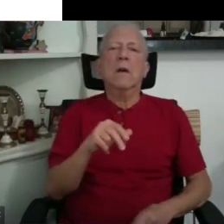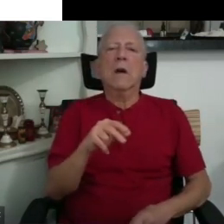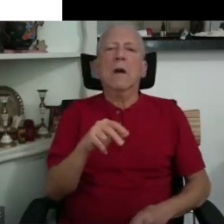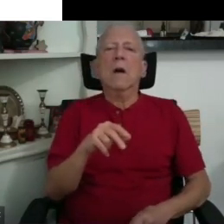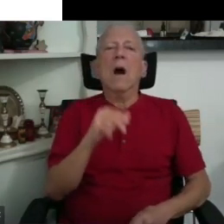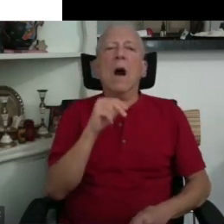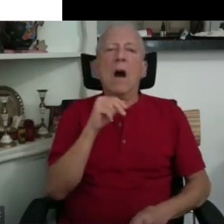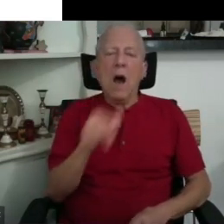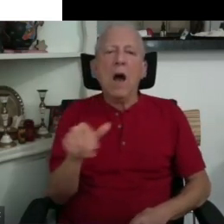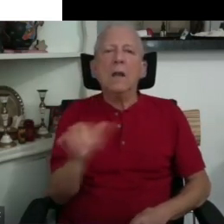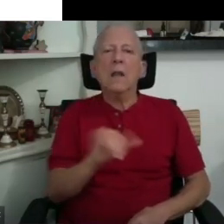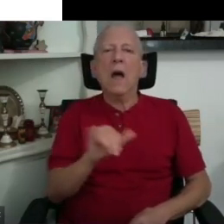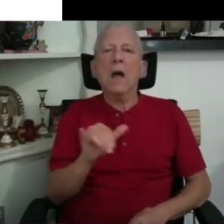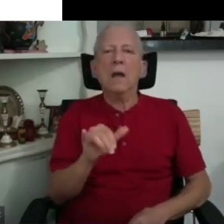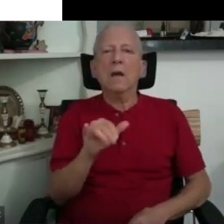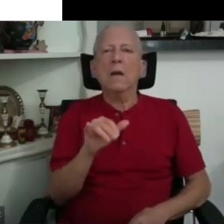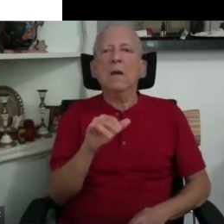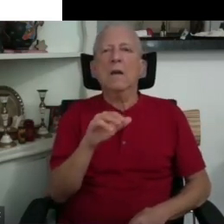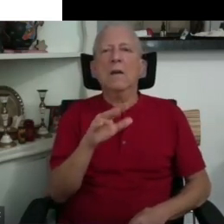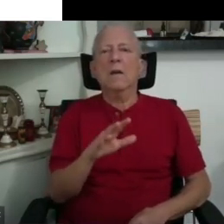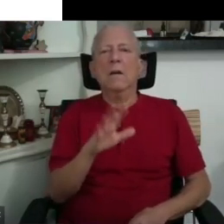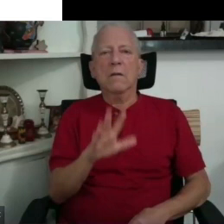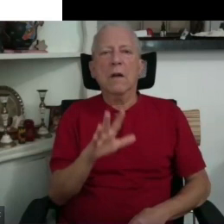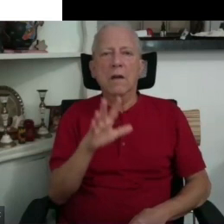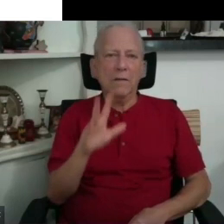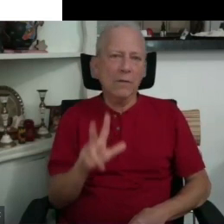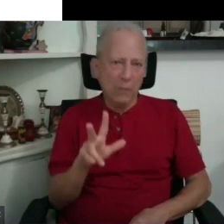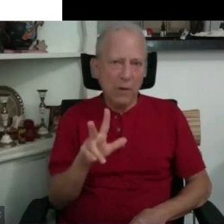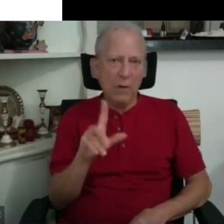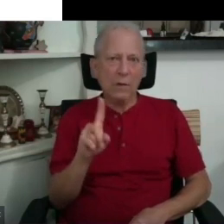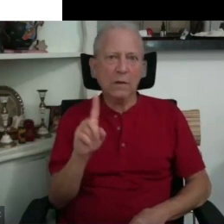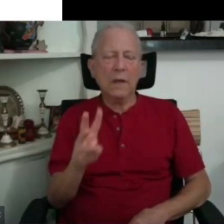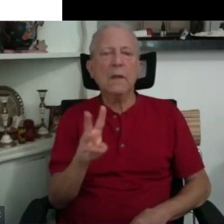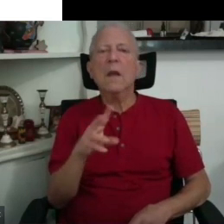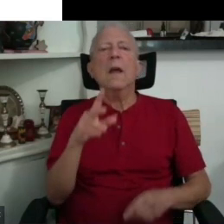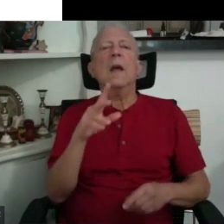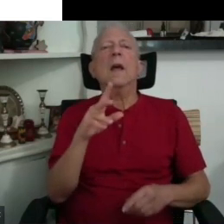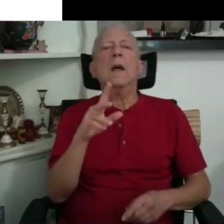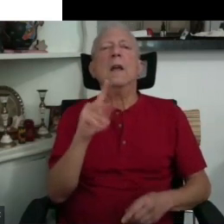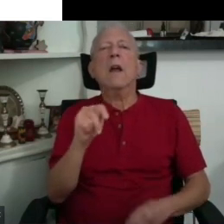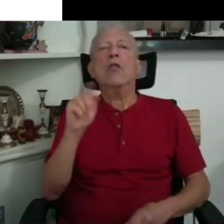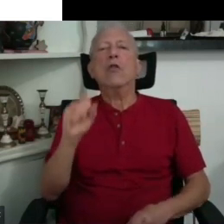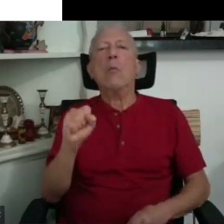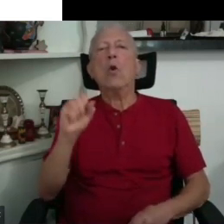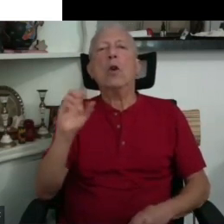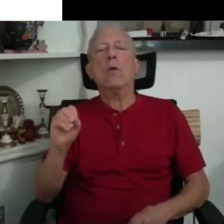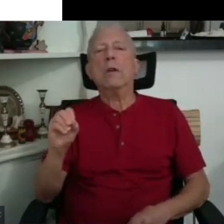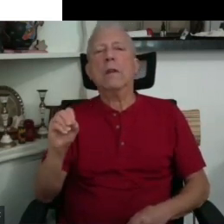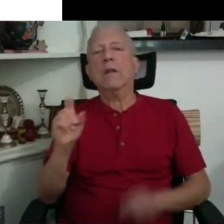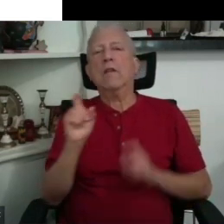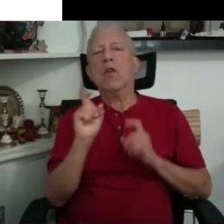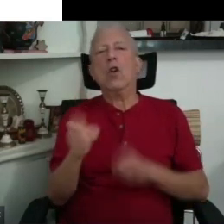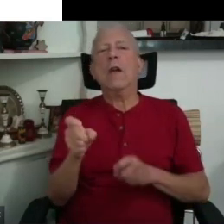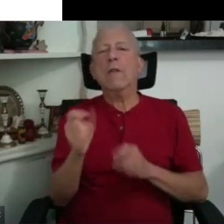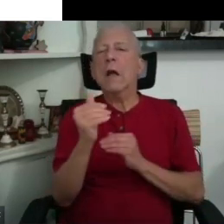51P16, the terrorist designation, terrorist supporting designations, they're given limited